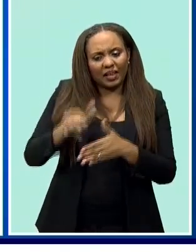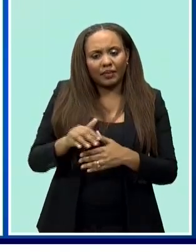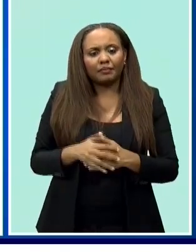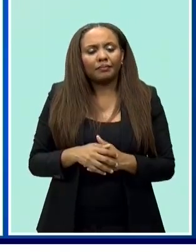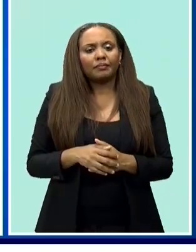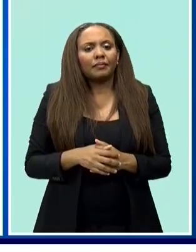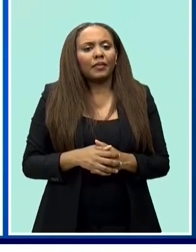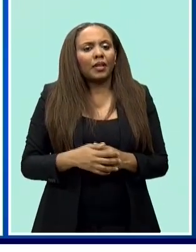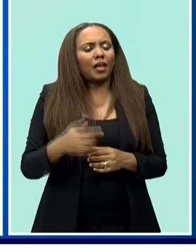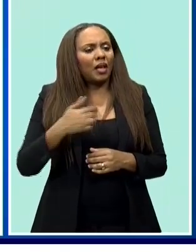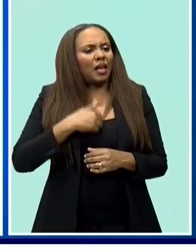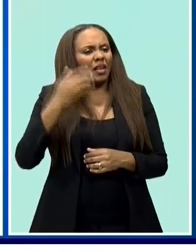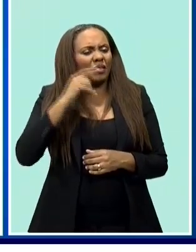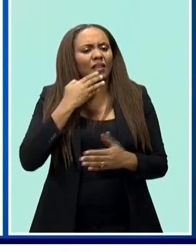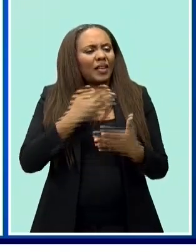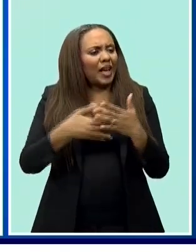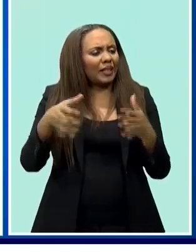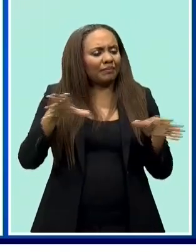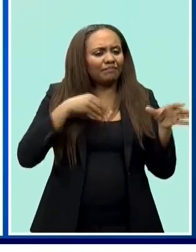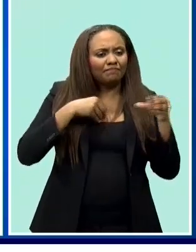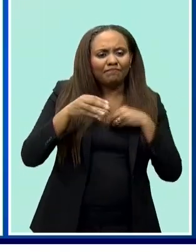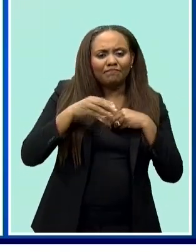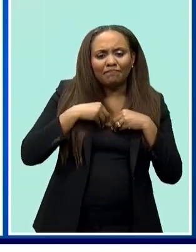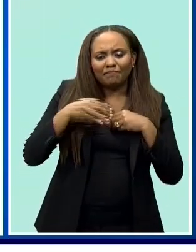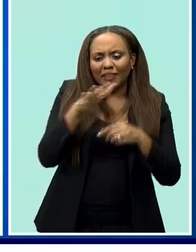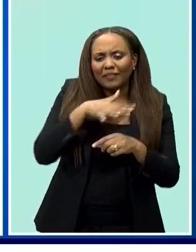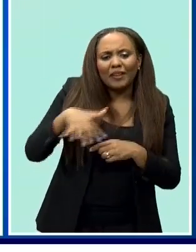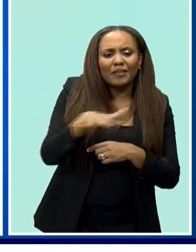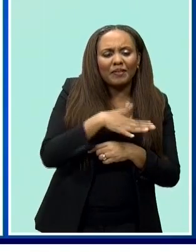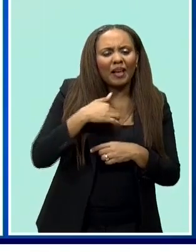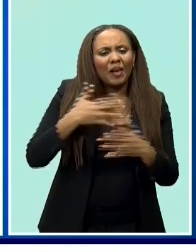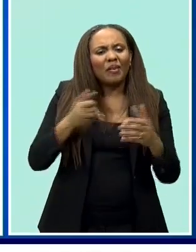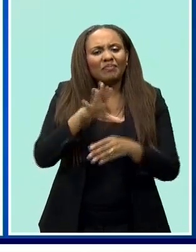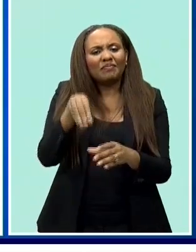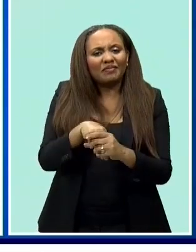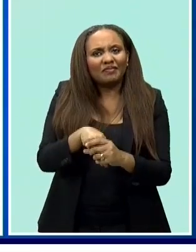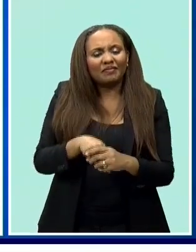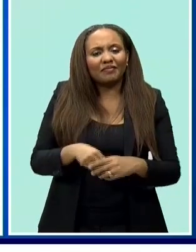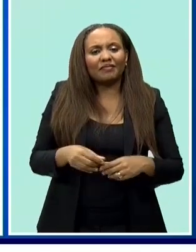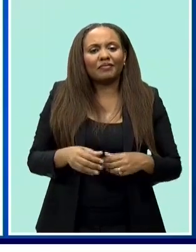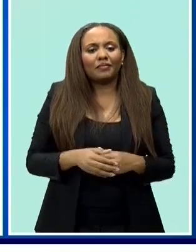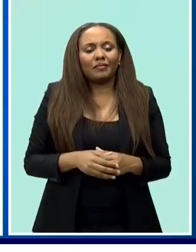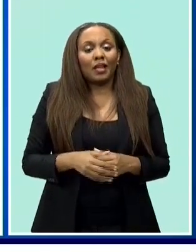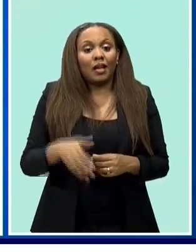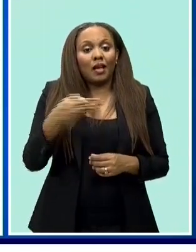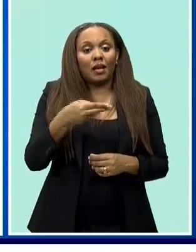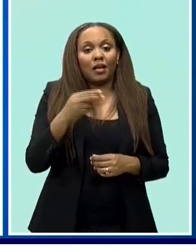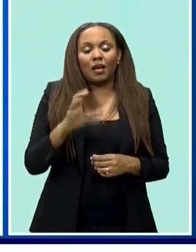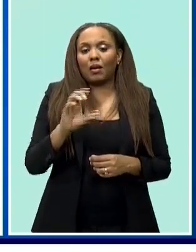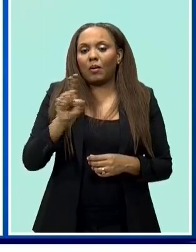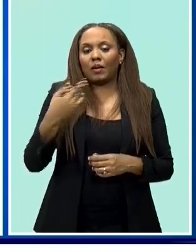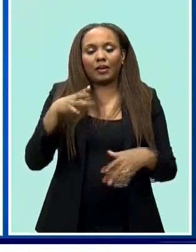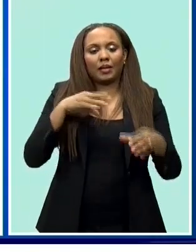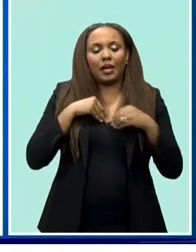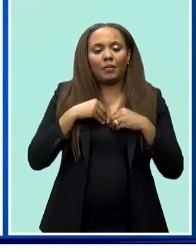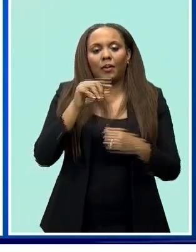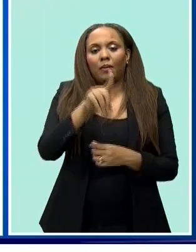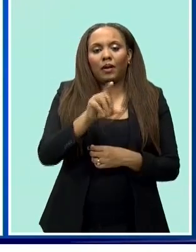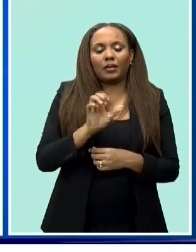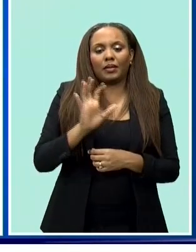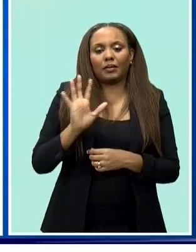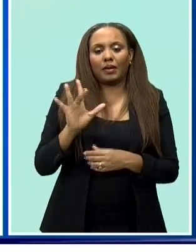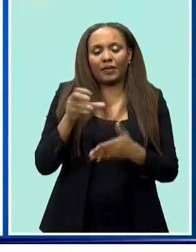welcoming environment they have from Harrisonian staff and students, and I would like to be a part of it. Harrison College will only be accommodating